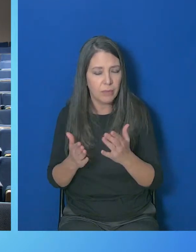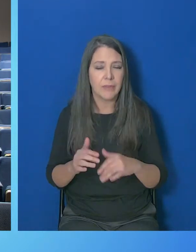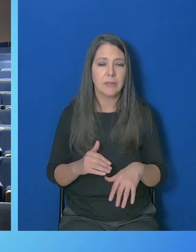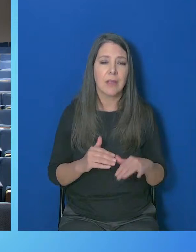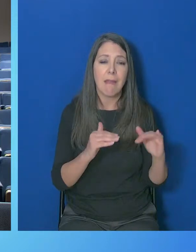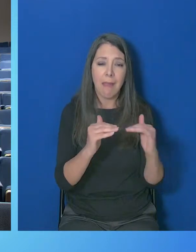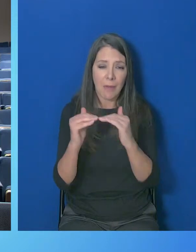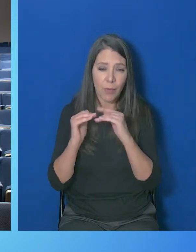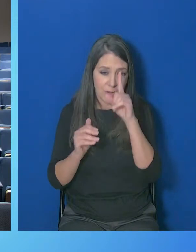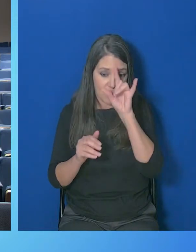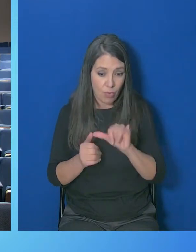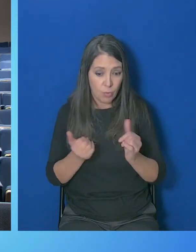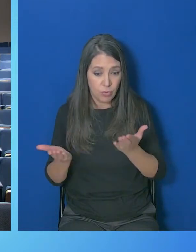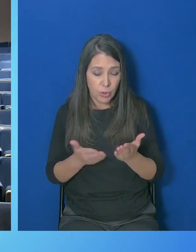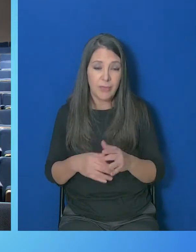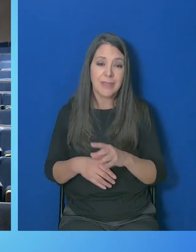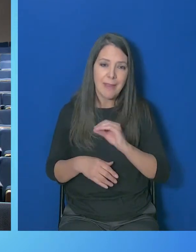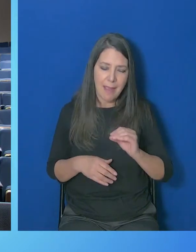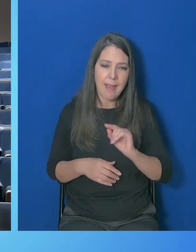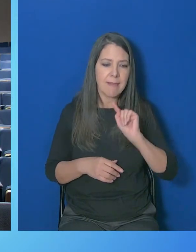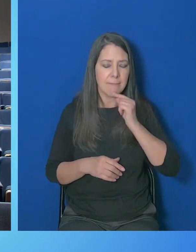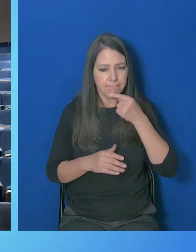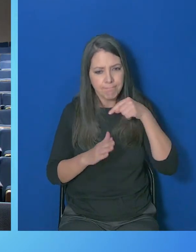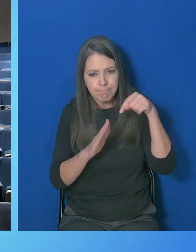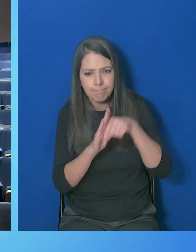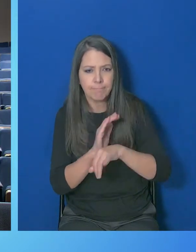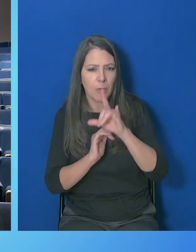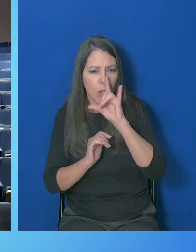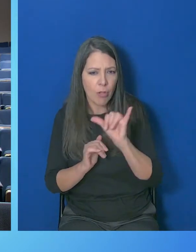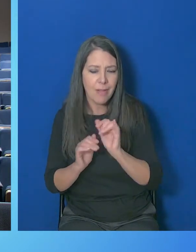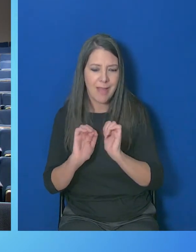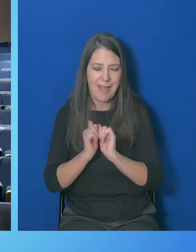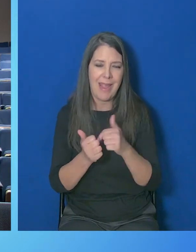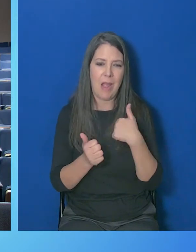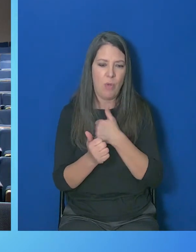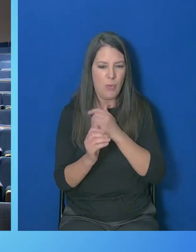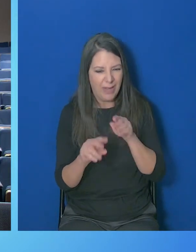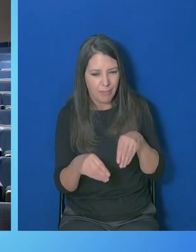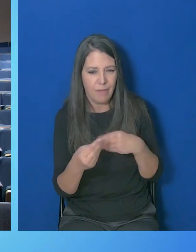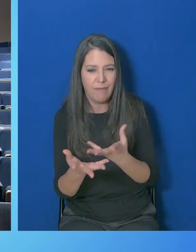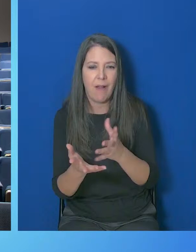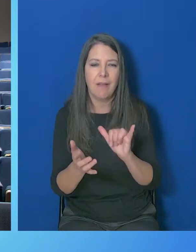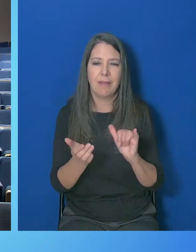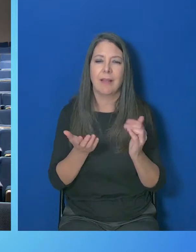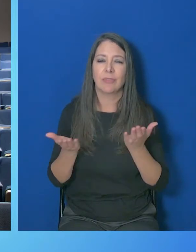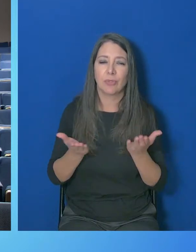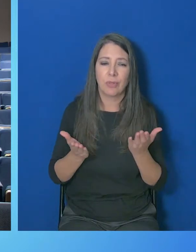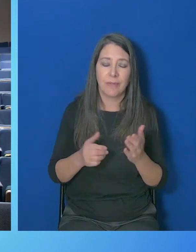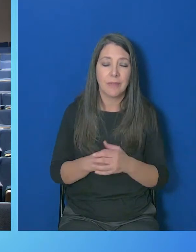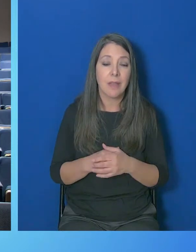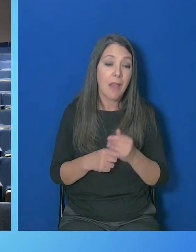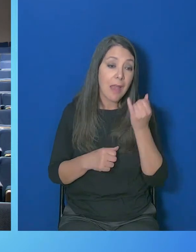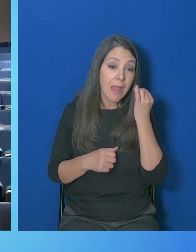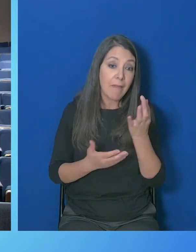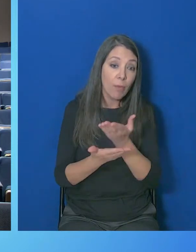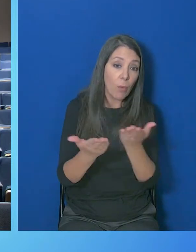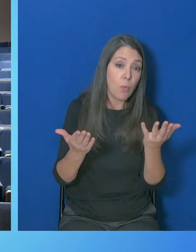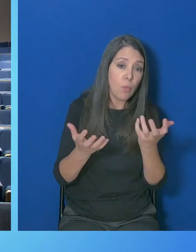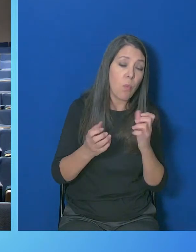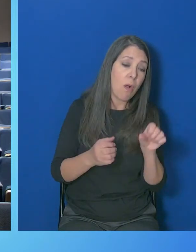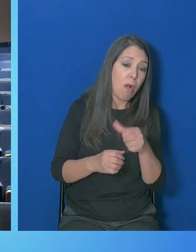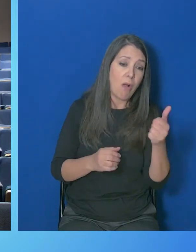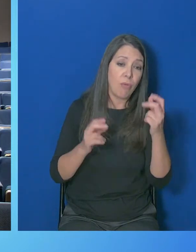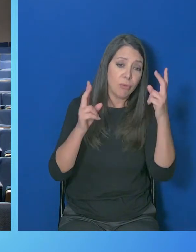services, and the intensity and fidelity of service delivery. Certainly, if there are other topics you'd be interested in